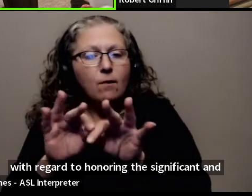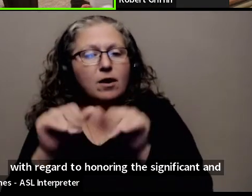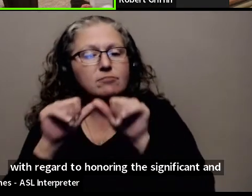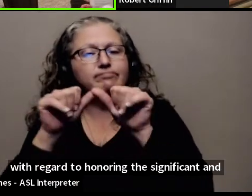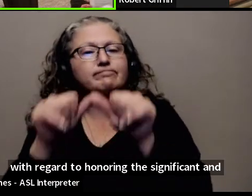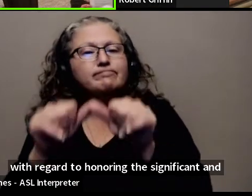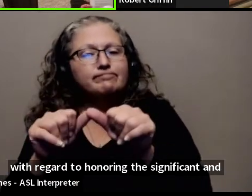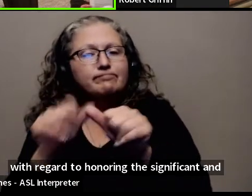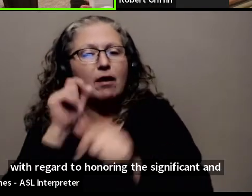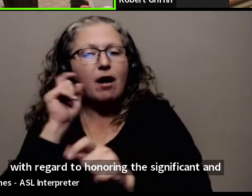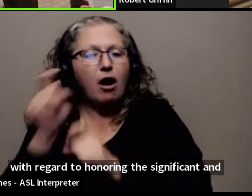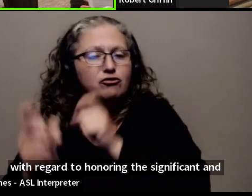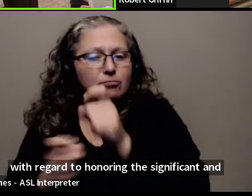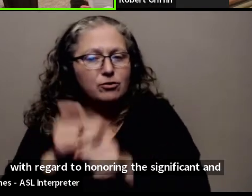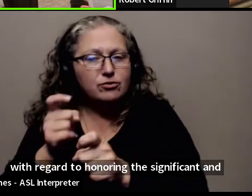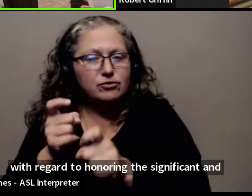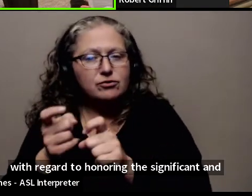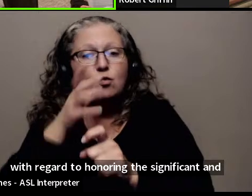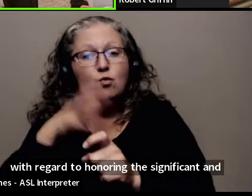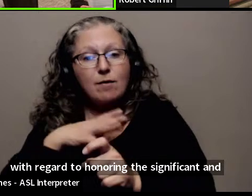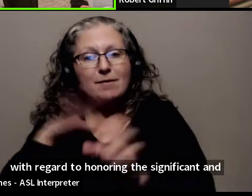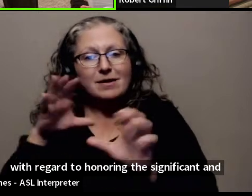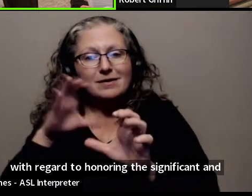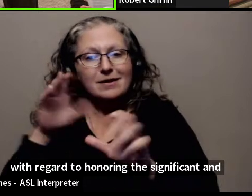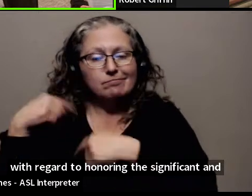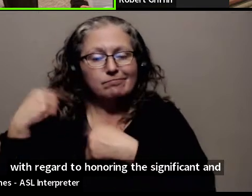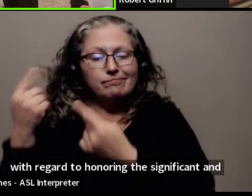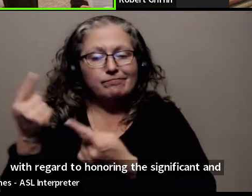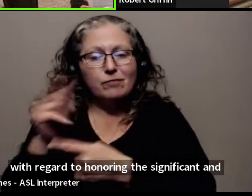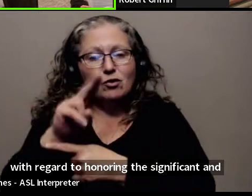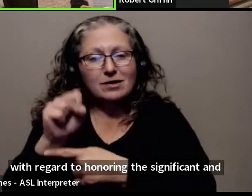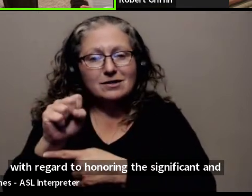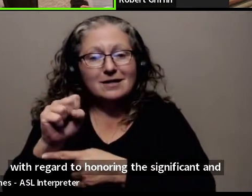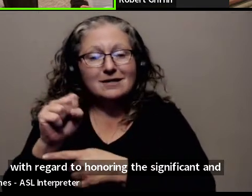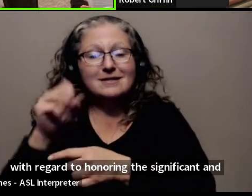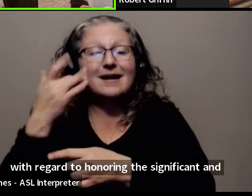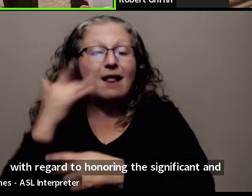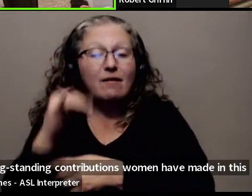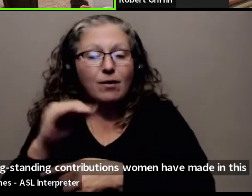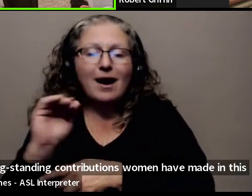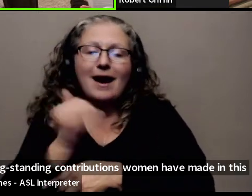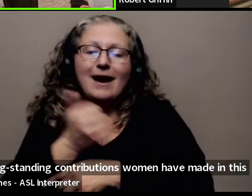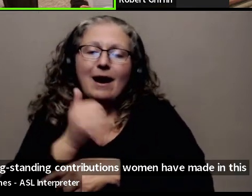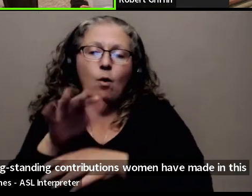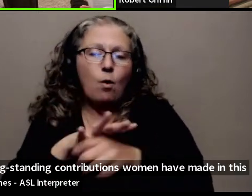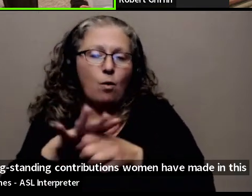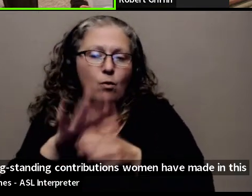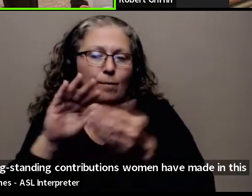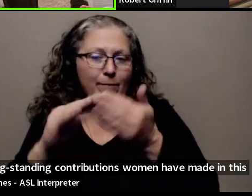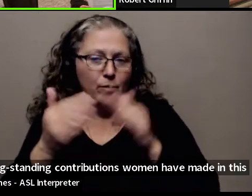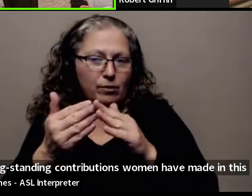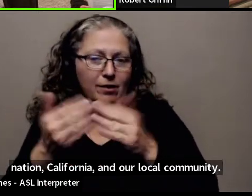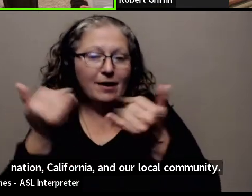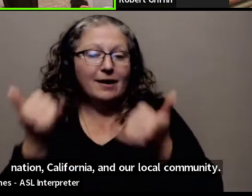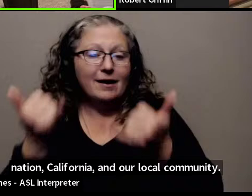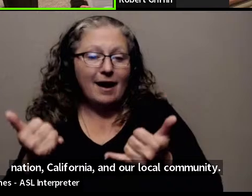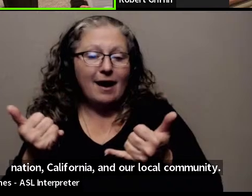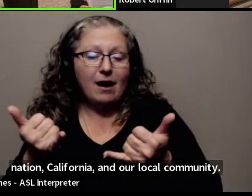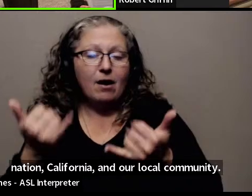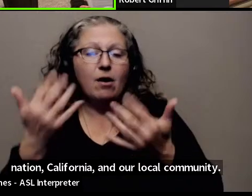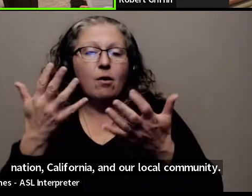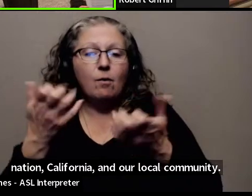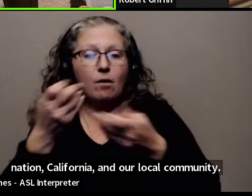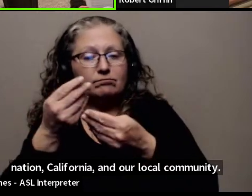long-standing contributions women have made in this nation, California, and our local community. Now, therefore, be